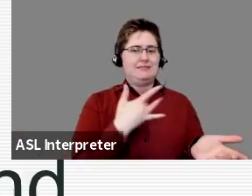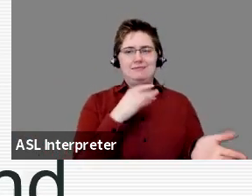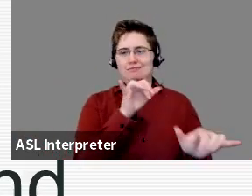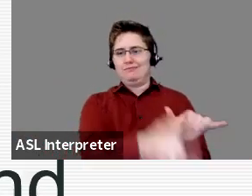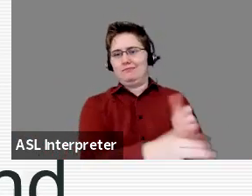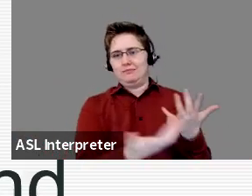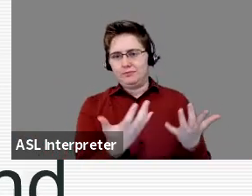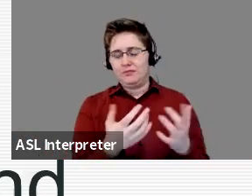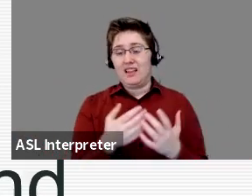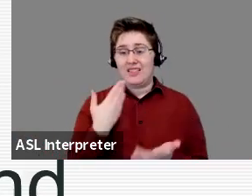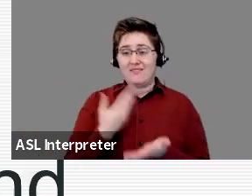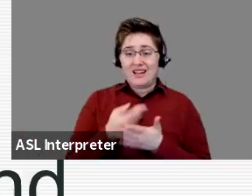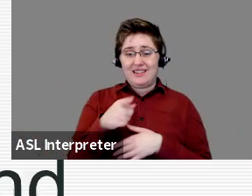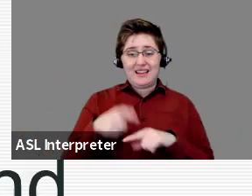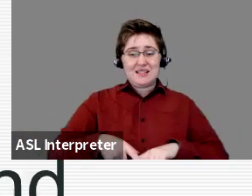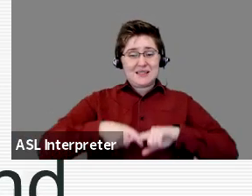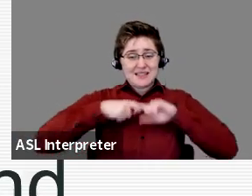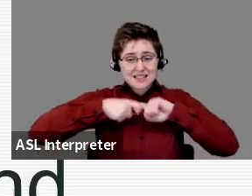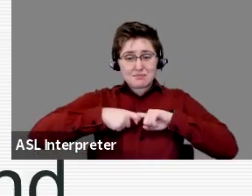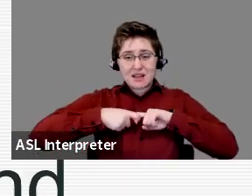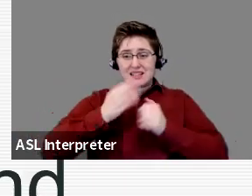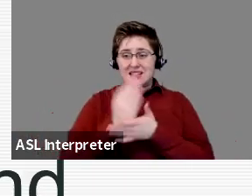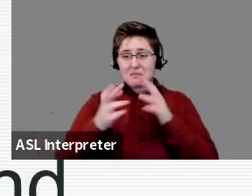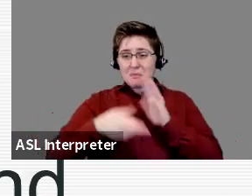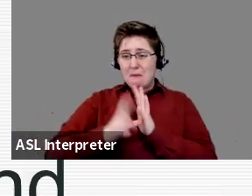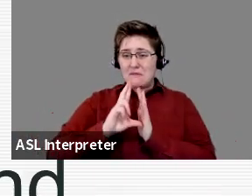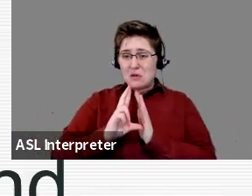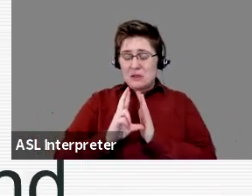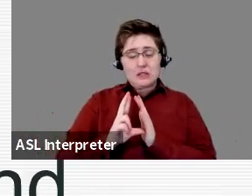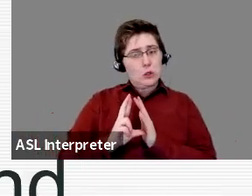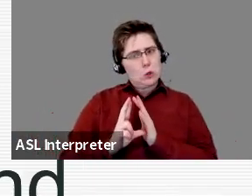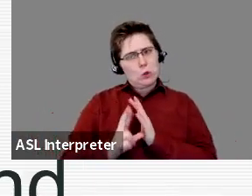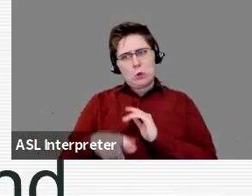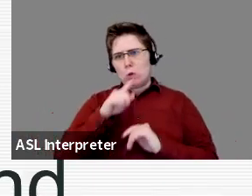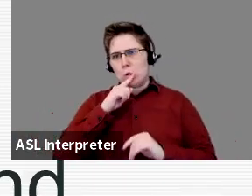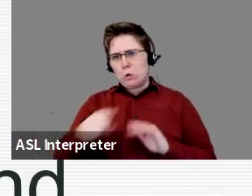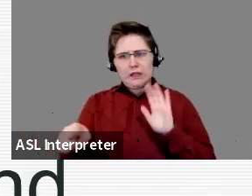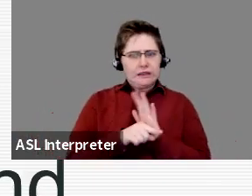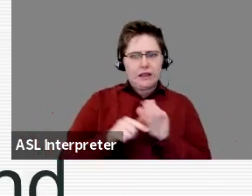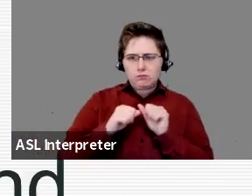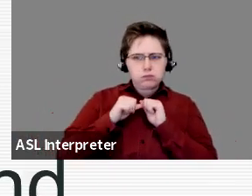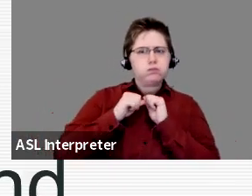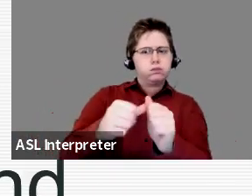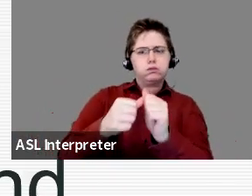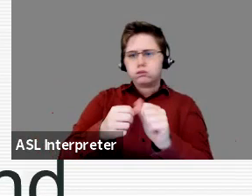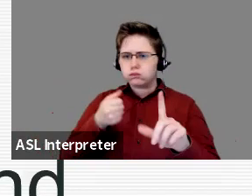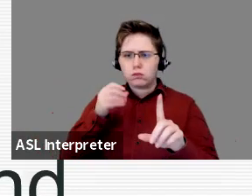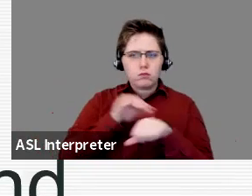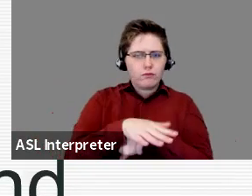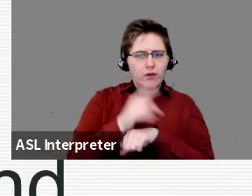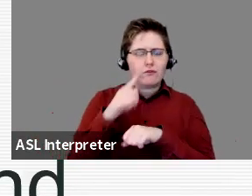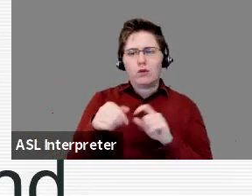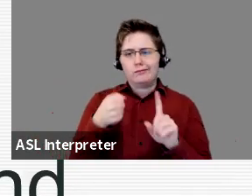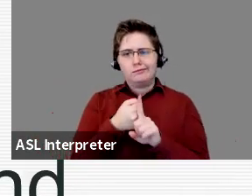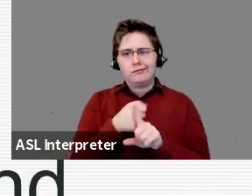they're able to suspend some of these reviews can have really, really harmful and long-term effects on people. And